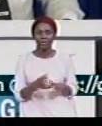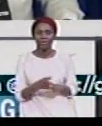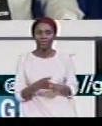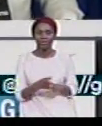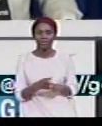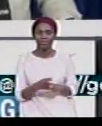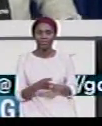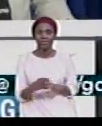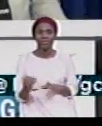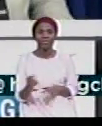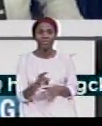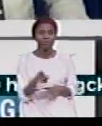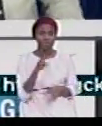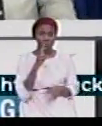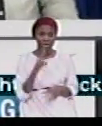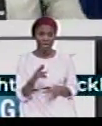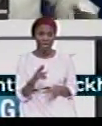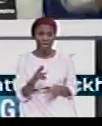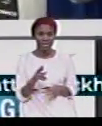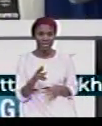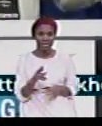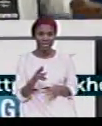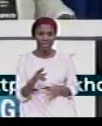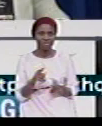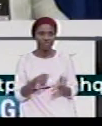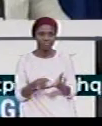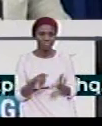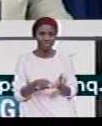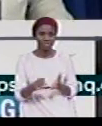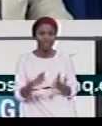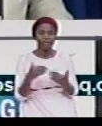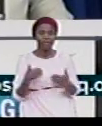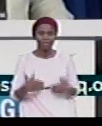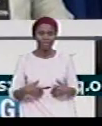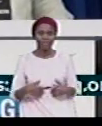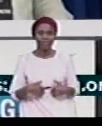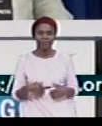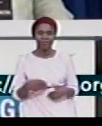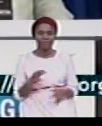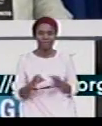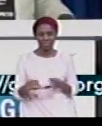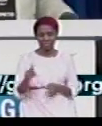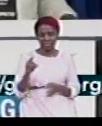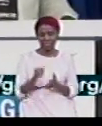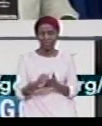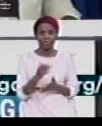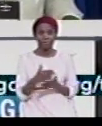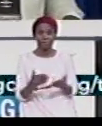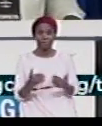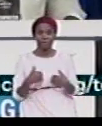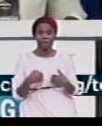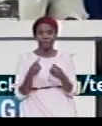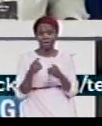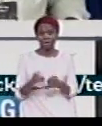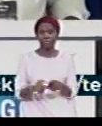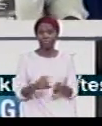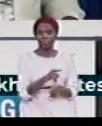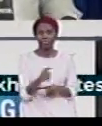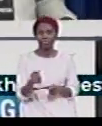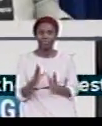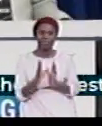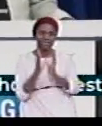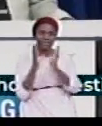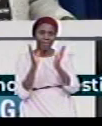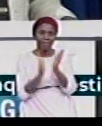Wherever you are, check your body. You see that something has happened to you? Shall praise the